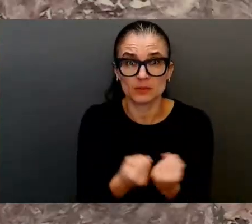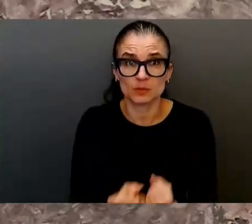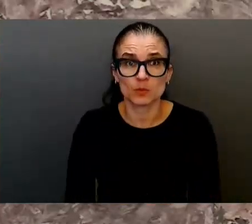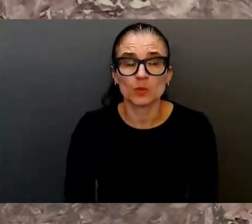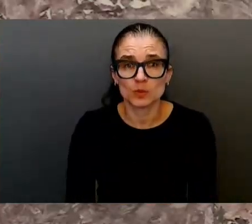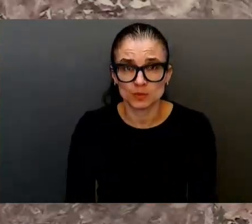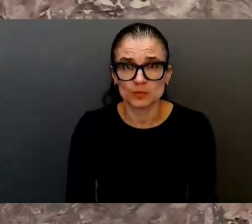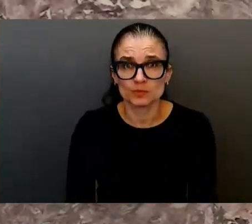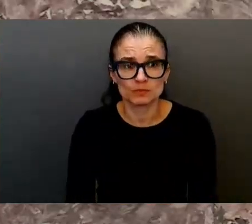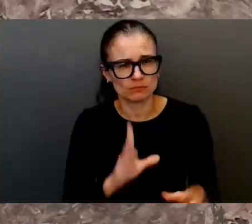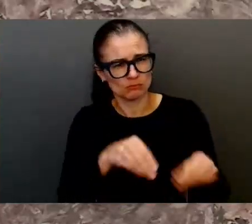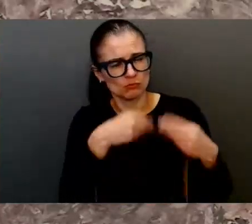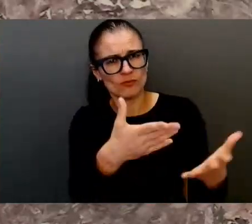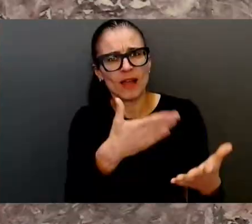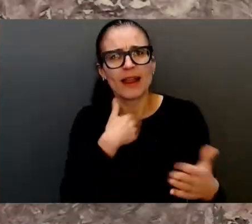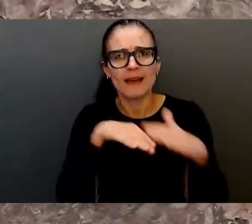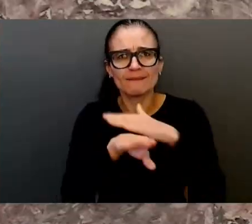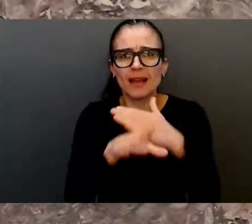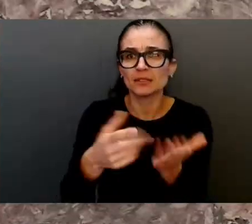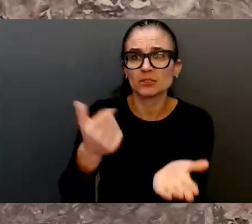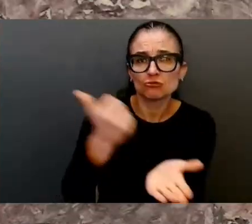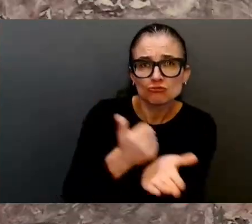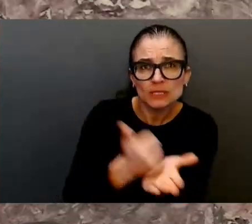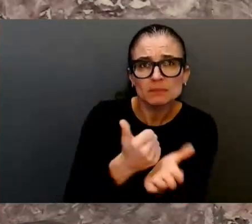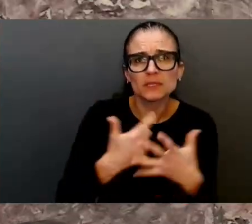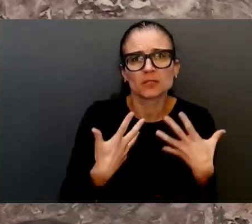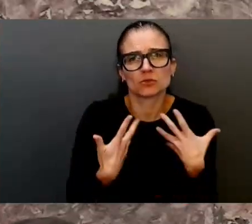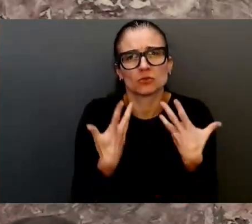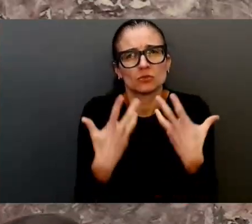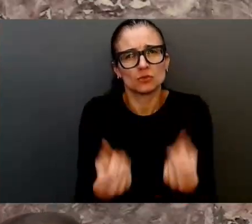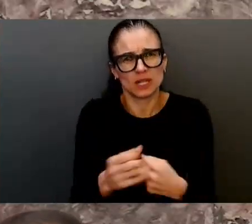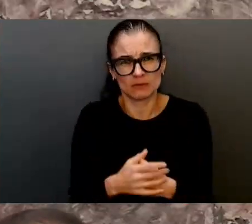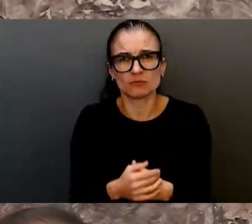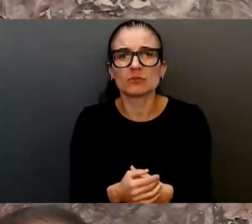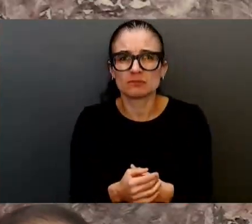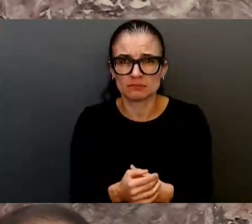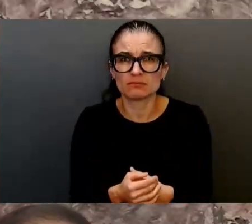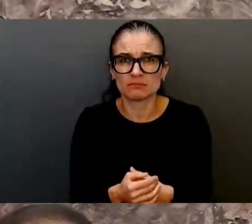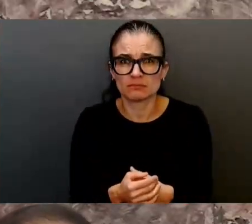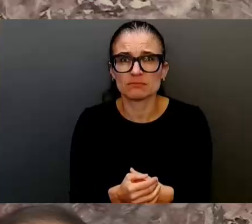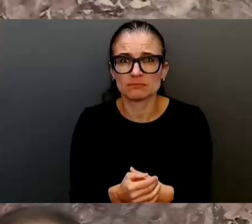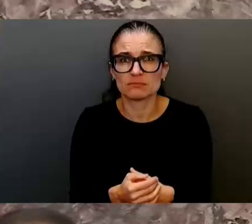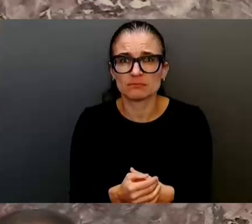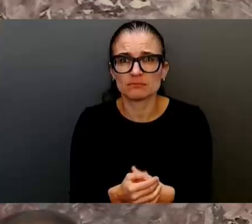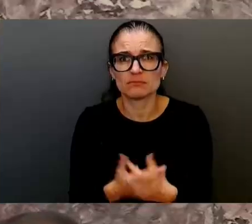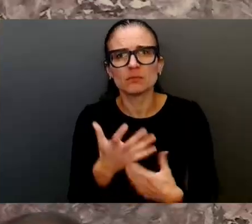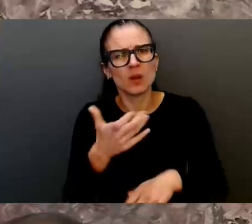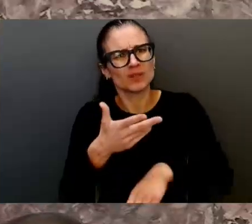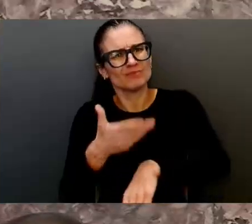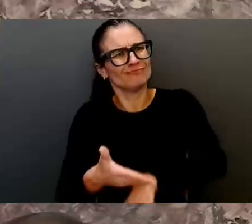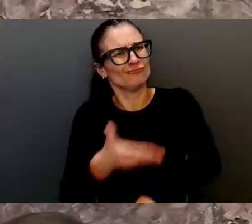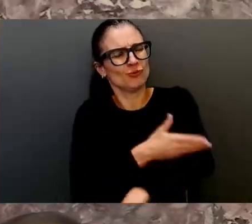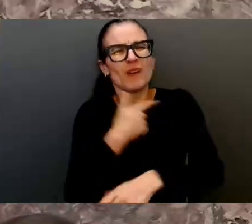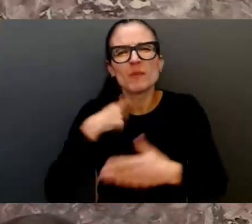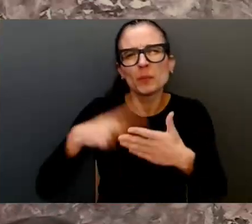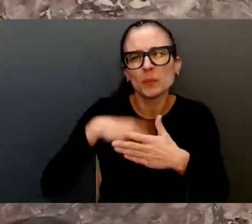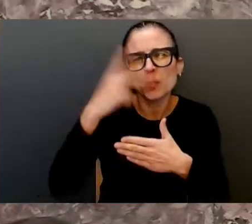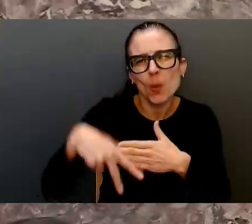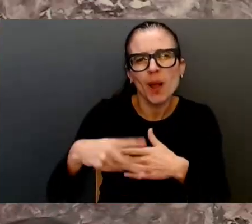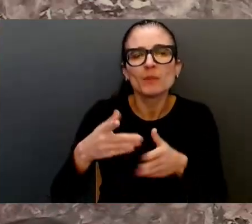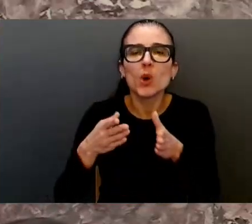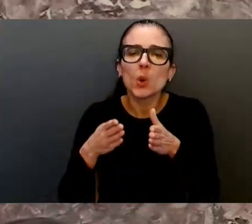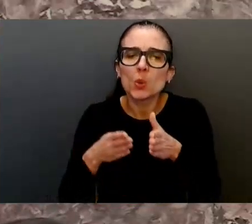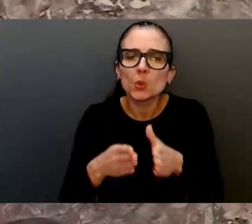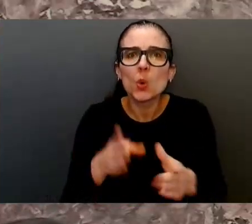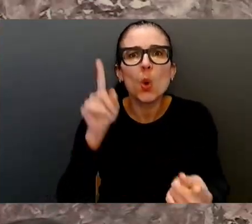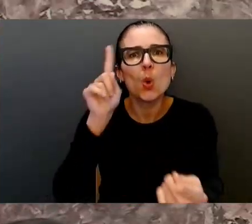why we have maintained such a dogged focus on programs like the Road to Recovery, building a seamless continuum of mental health and substance